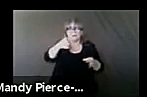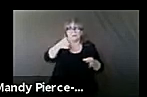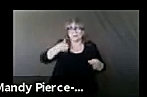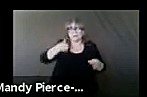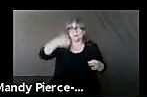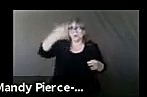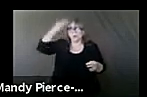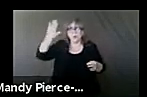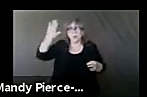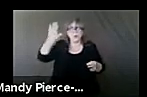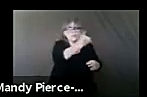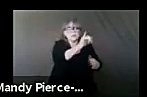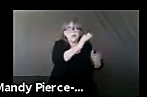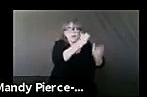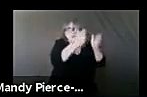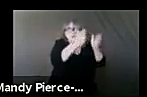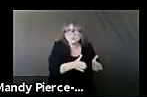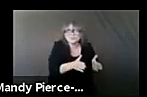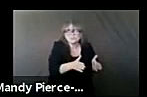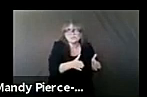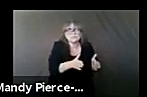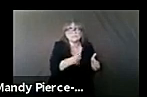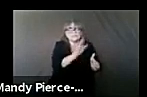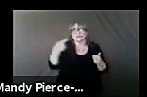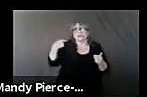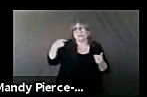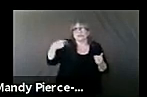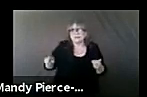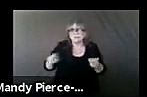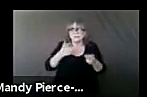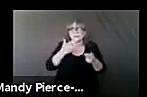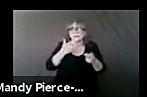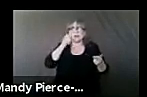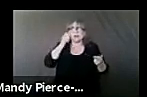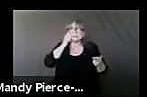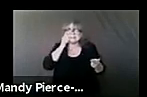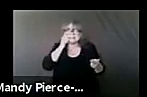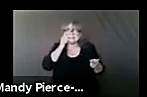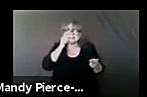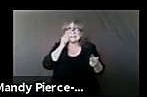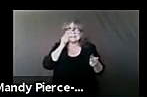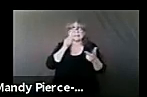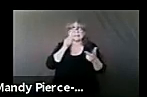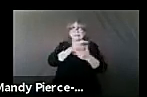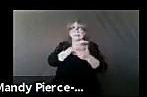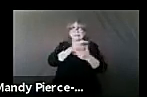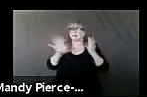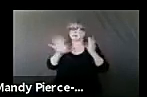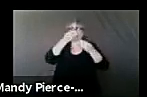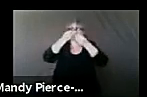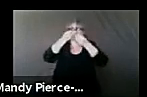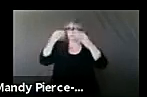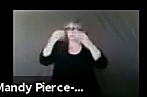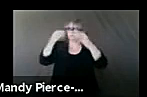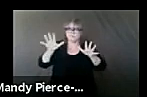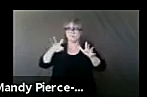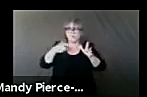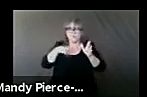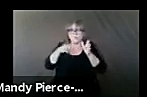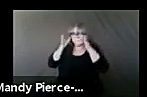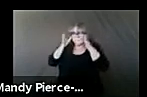nationality, or other things that don't really predict your healthcare outcomes. And these triage teams will not include